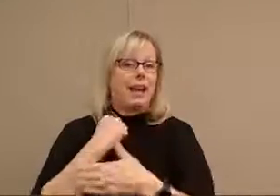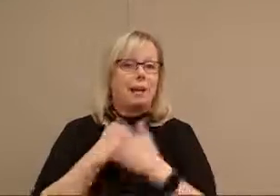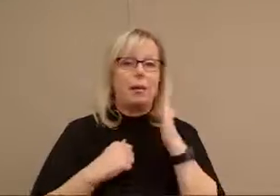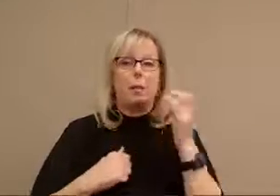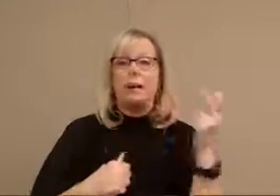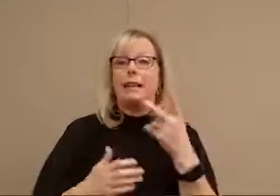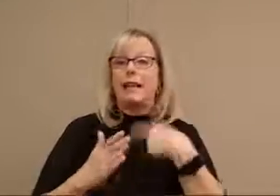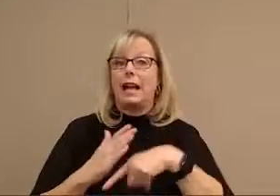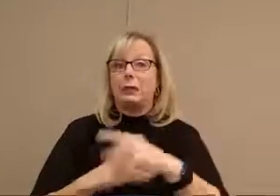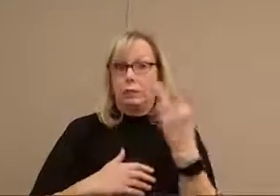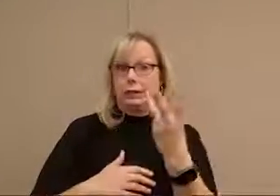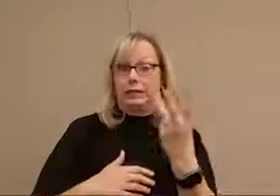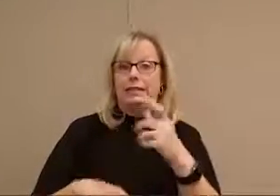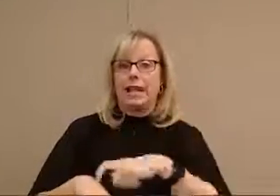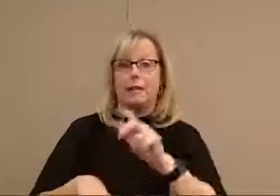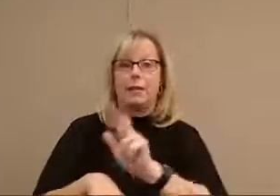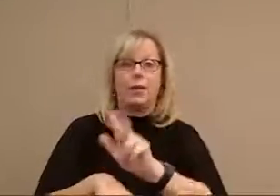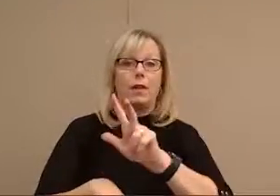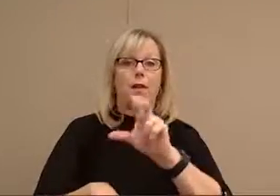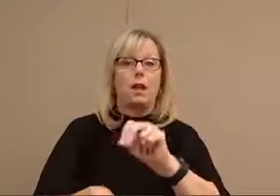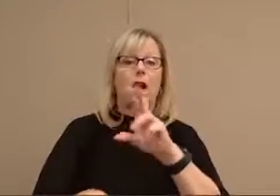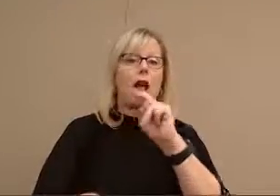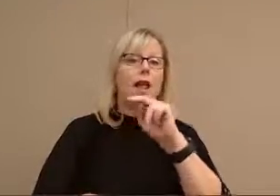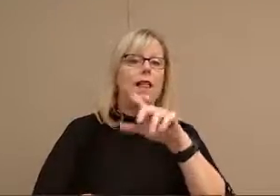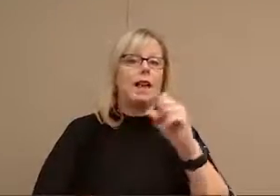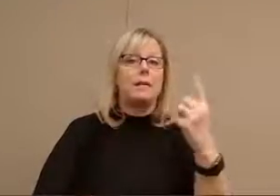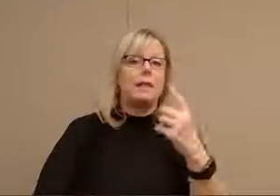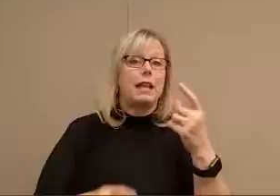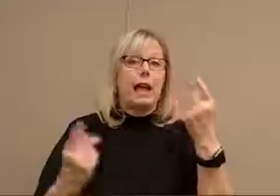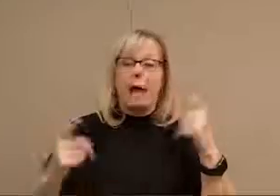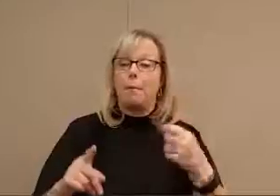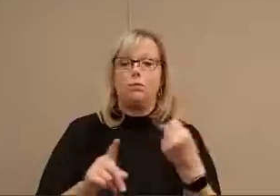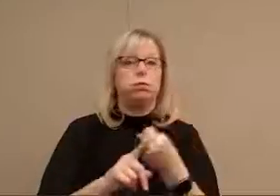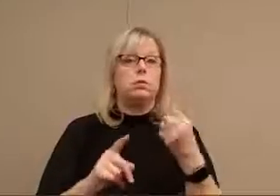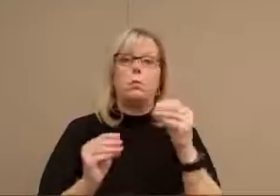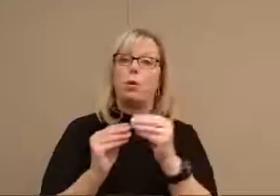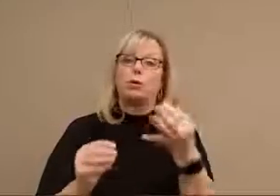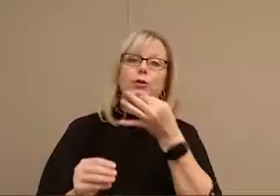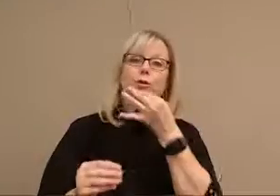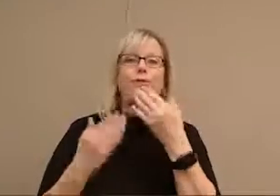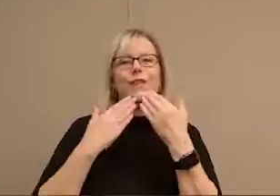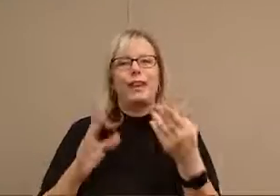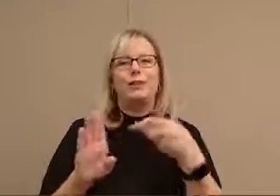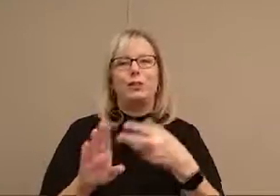will be back with you next Wednesday at 3:30 unless something comes to us sooner. Thanks for joining us.